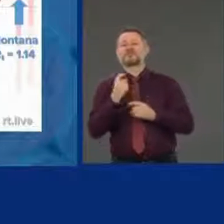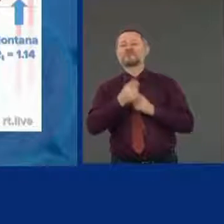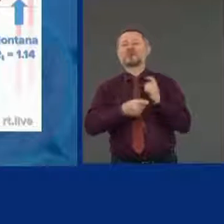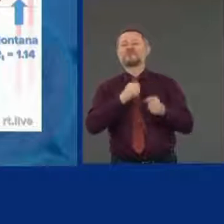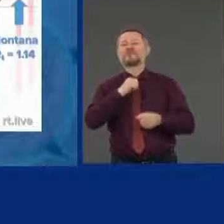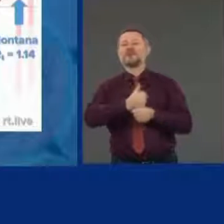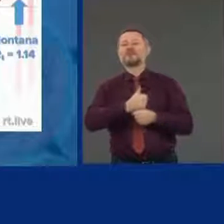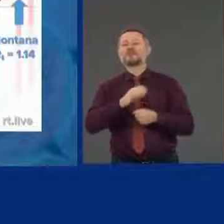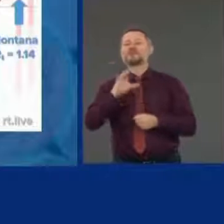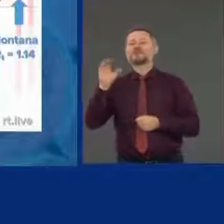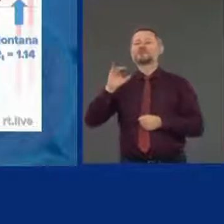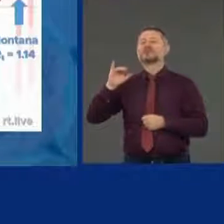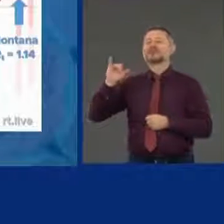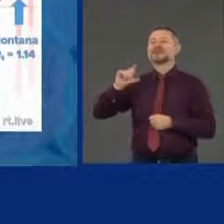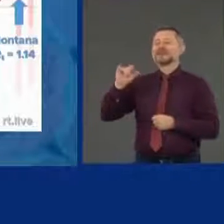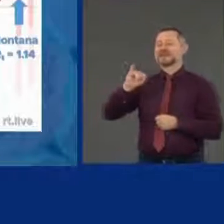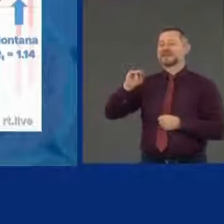they